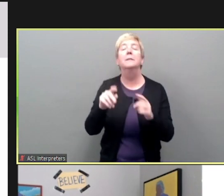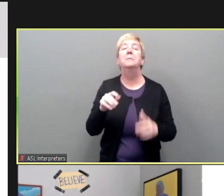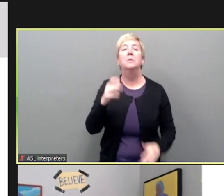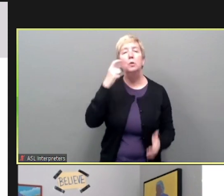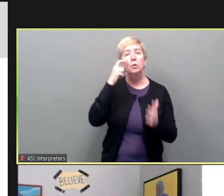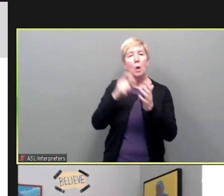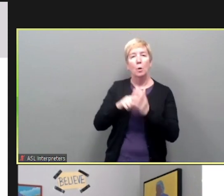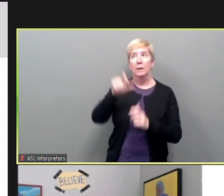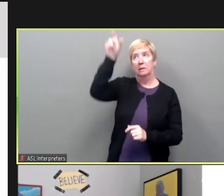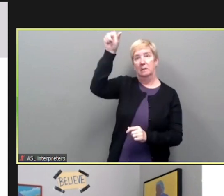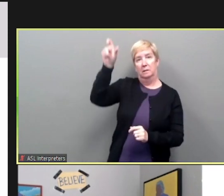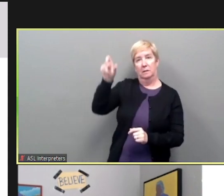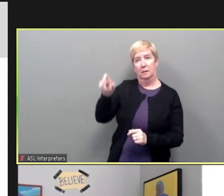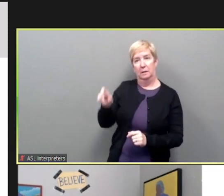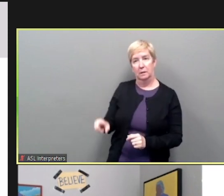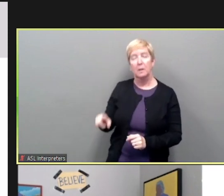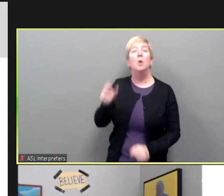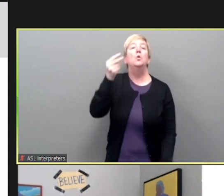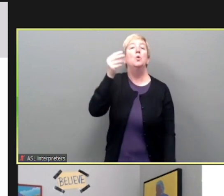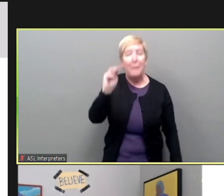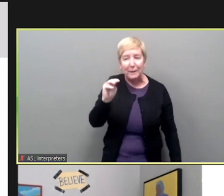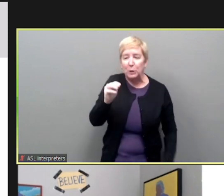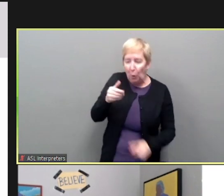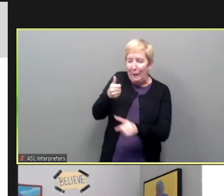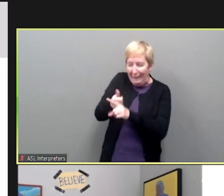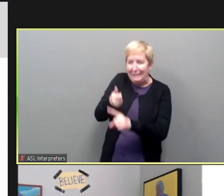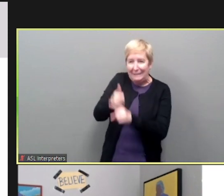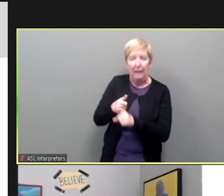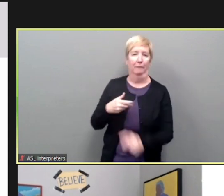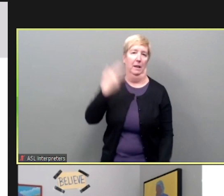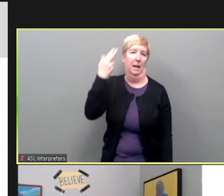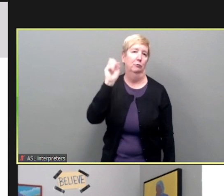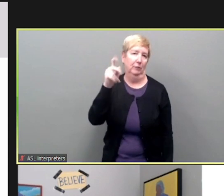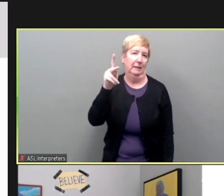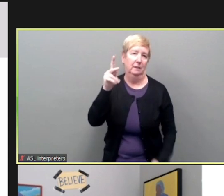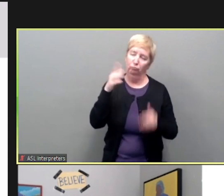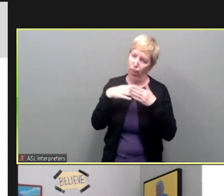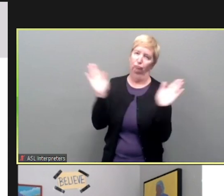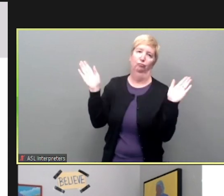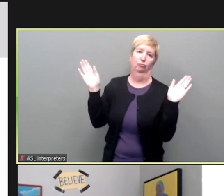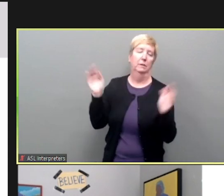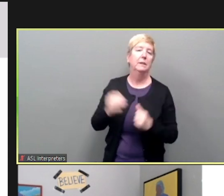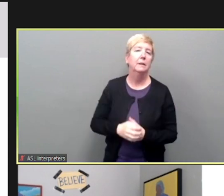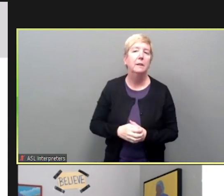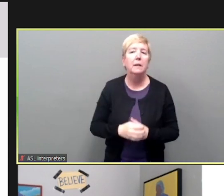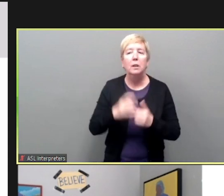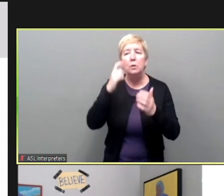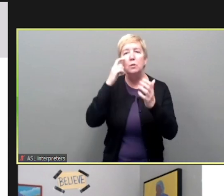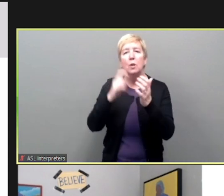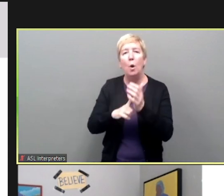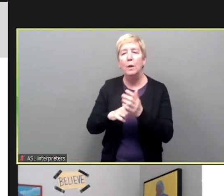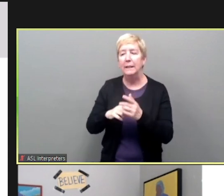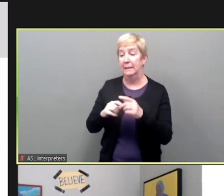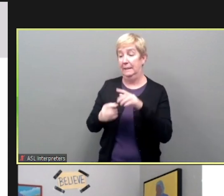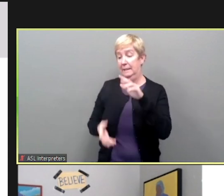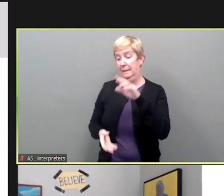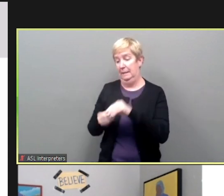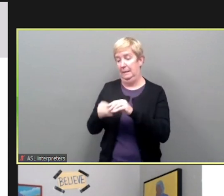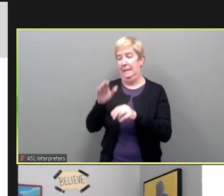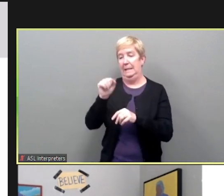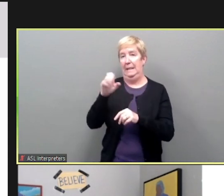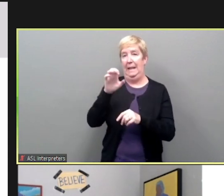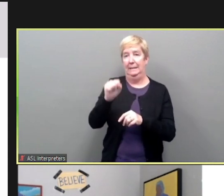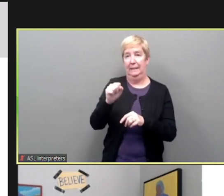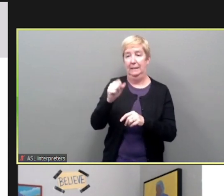New Mexico is a high-risk setting right now. If you look at the total cases per 100,000,